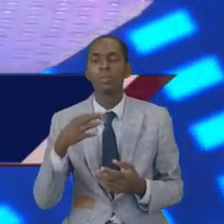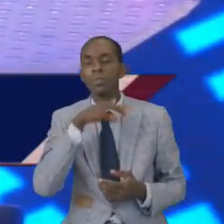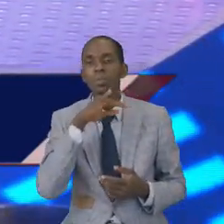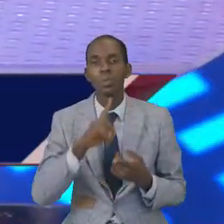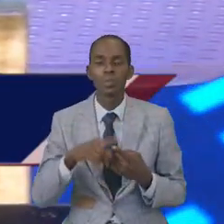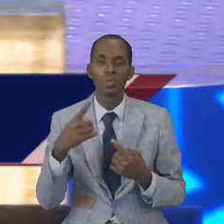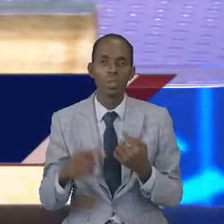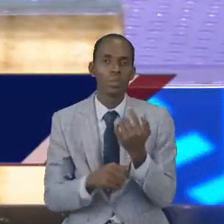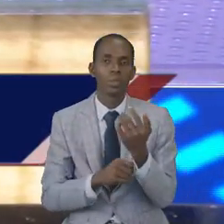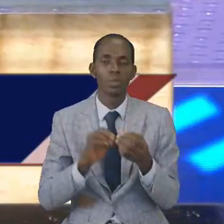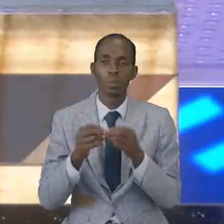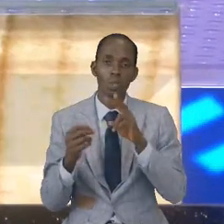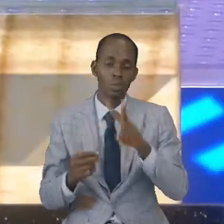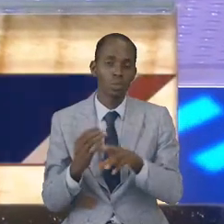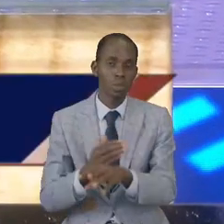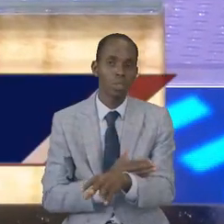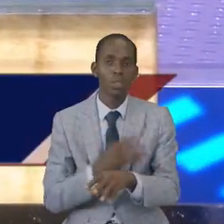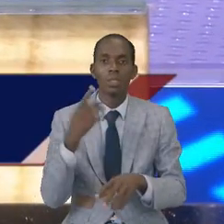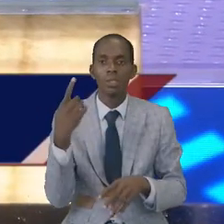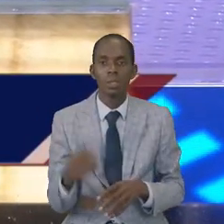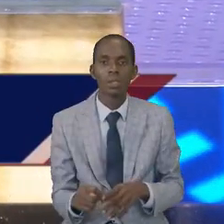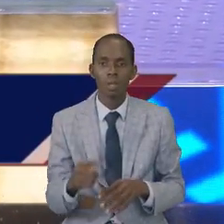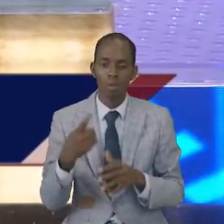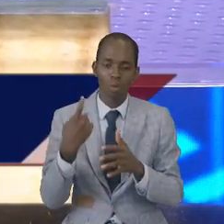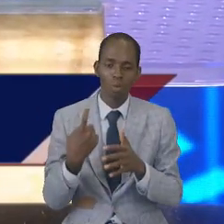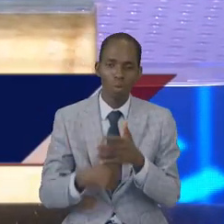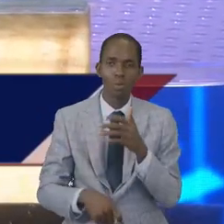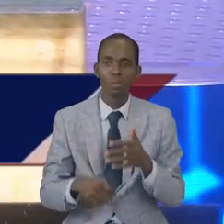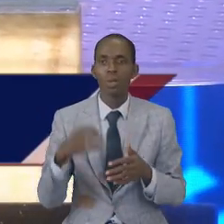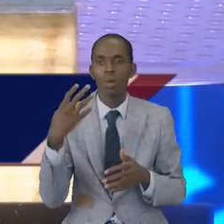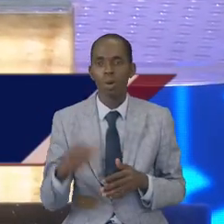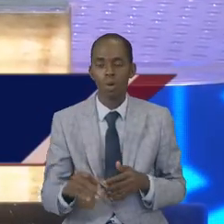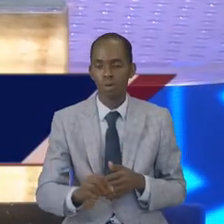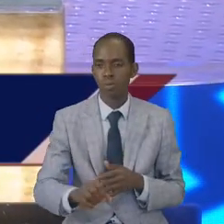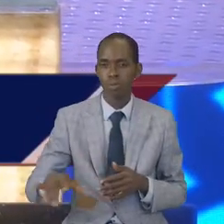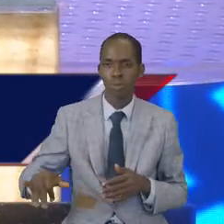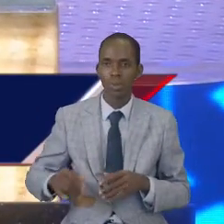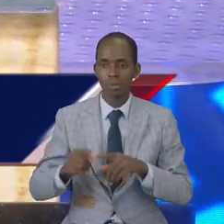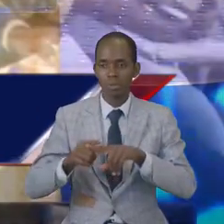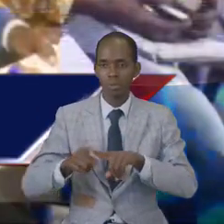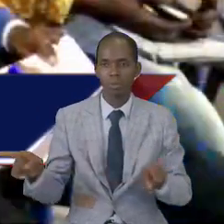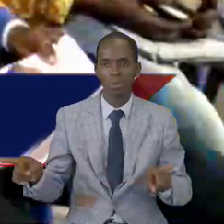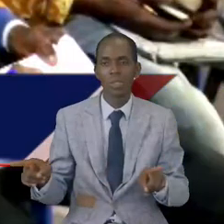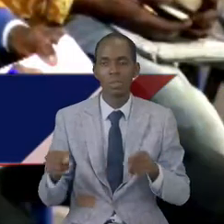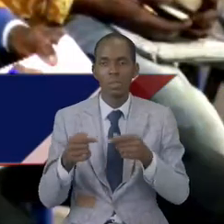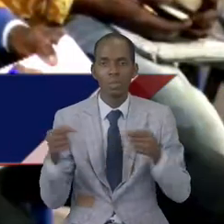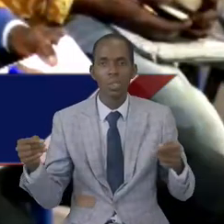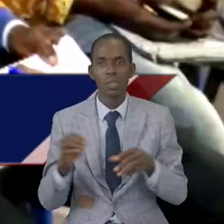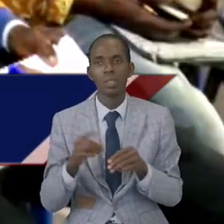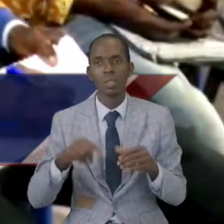Number two, the cost of sowing discord in the fellowship. Number three,